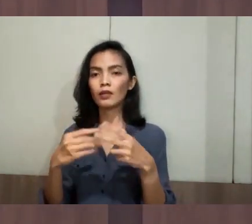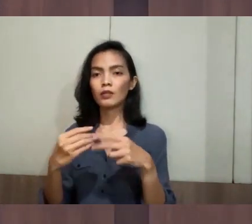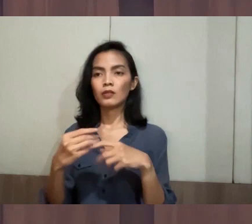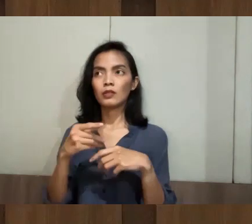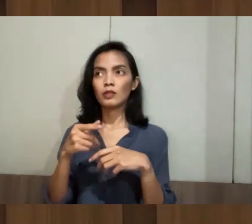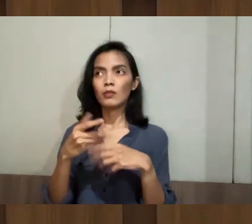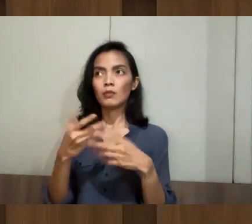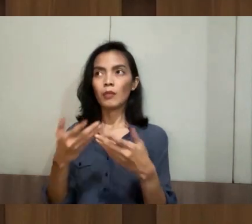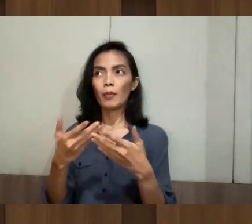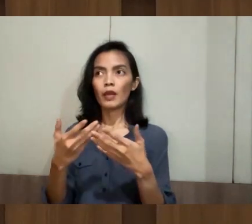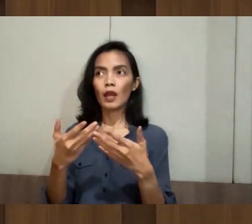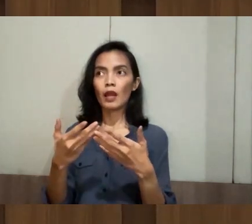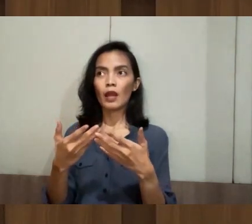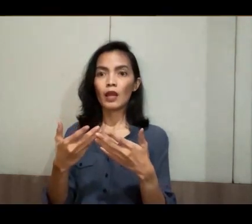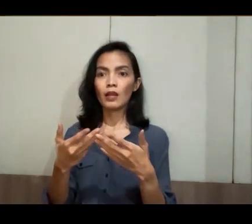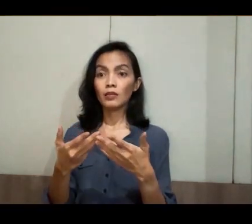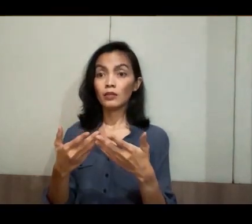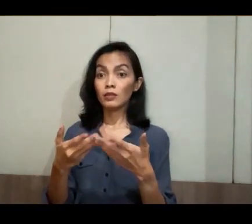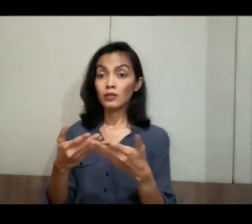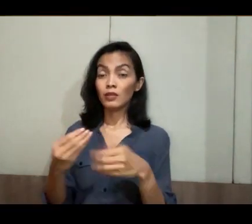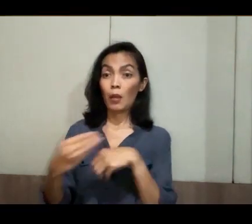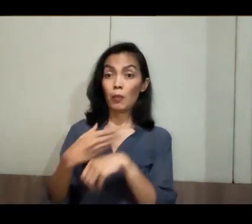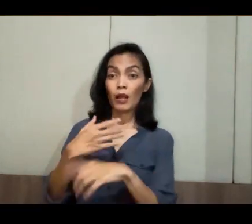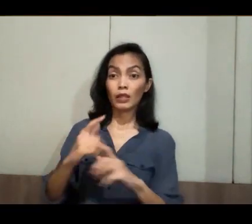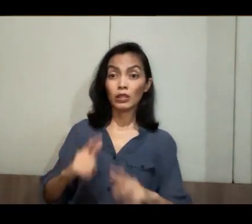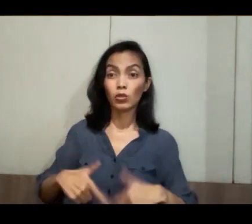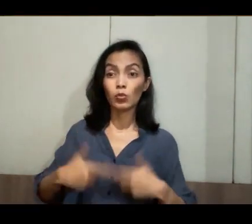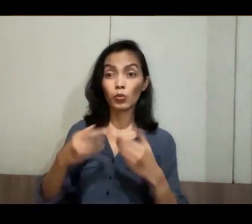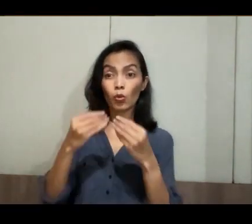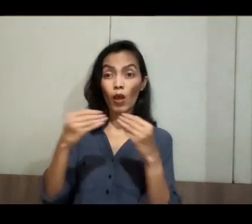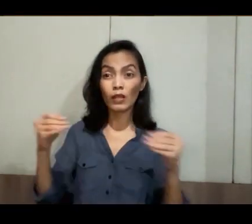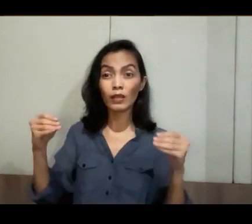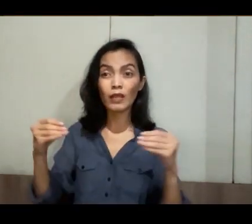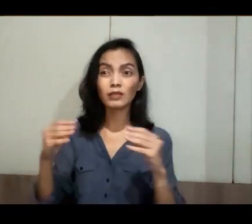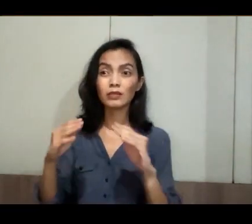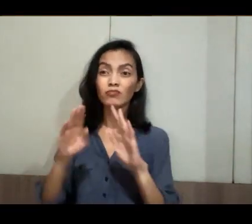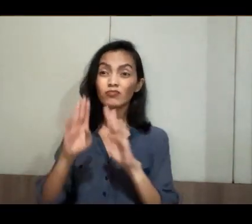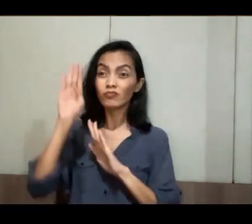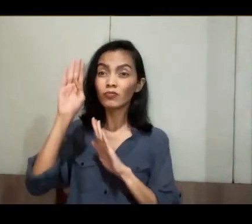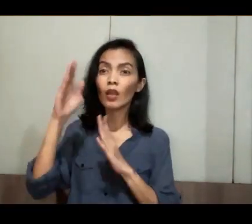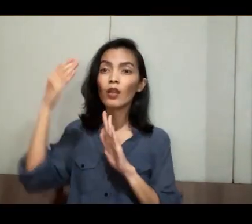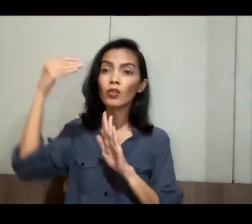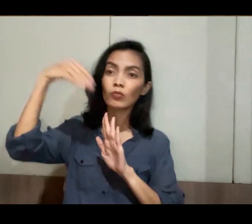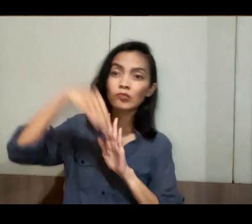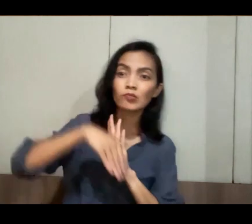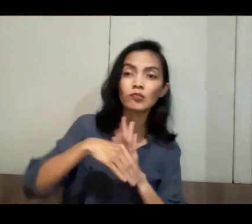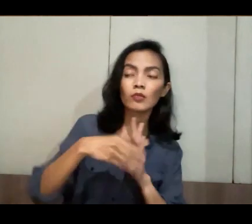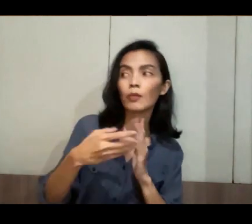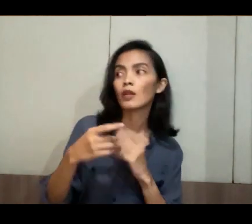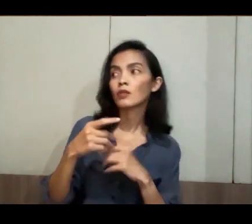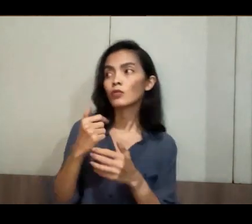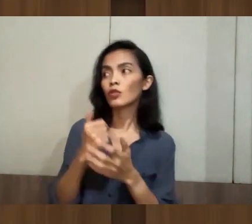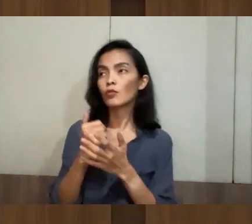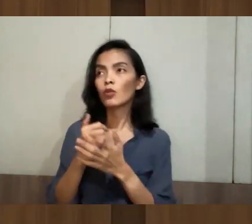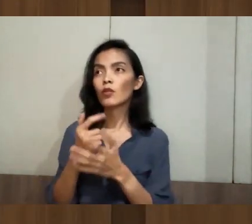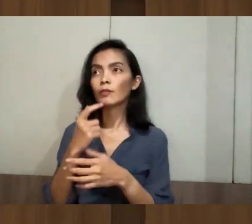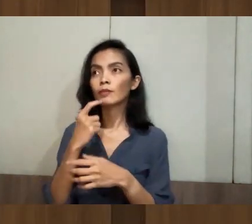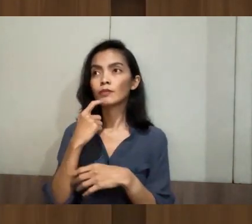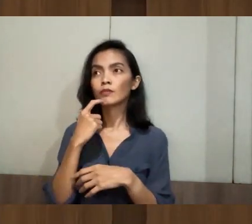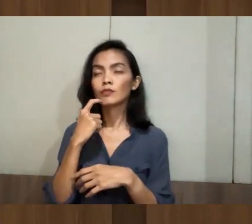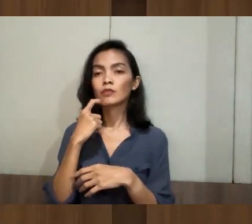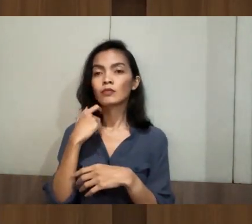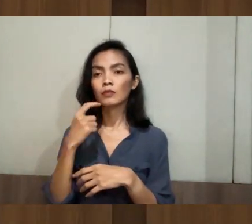ourselves, how severe would impact my life quality? Now, I said that